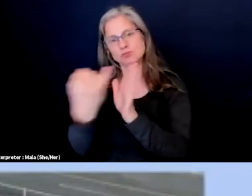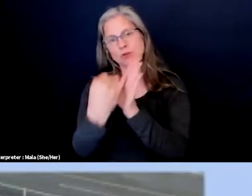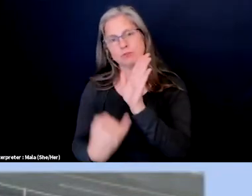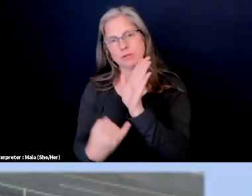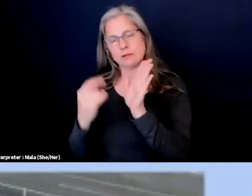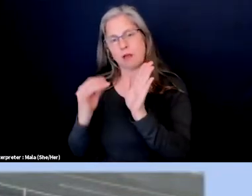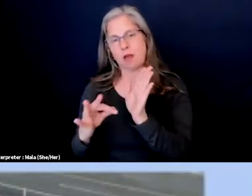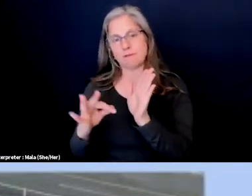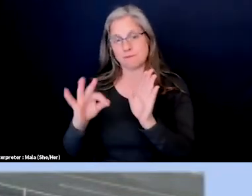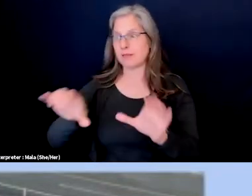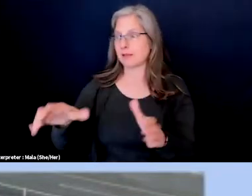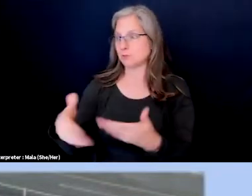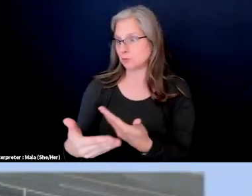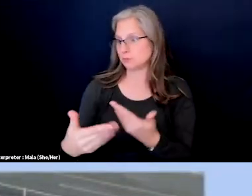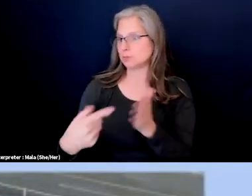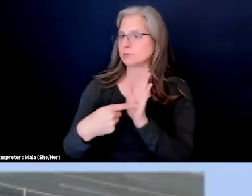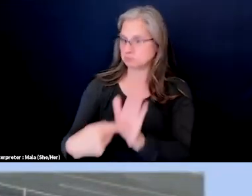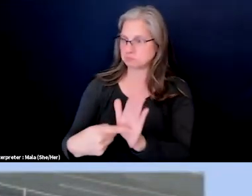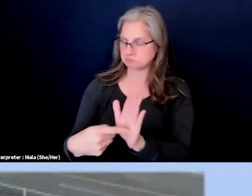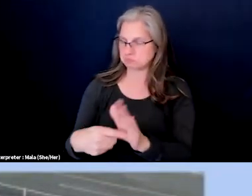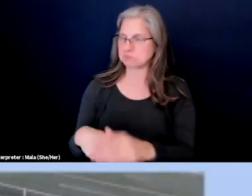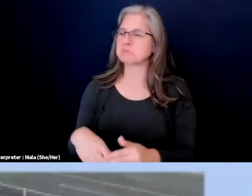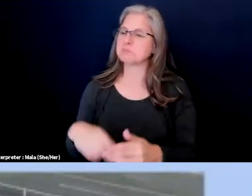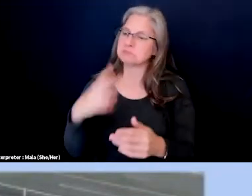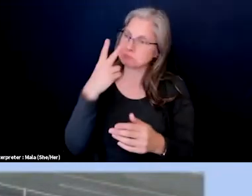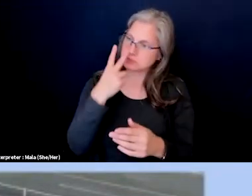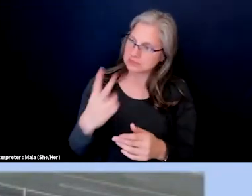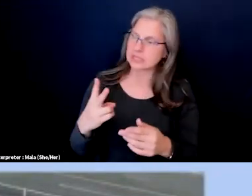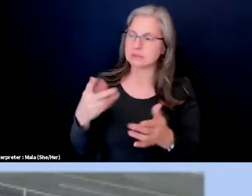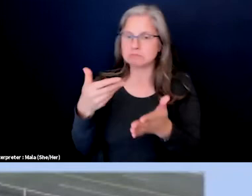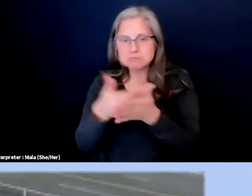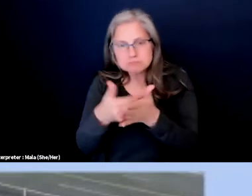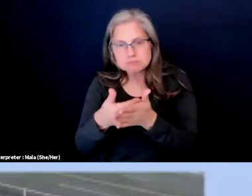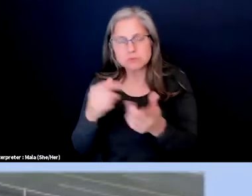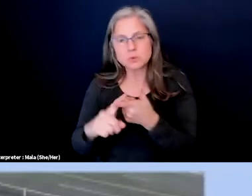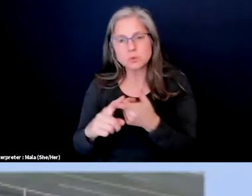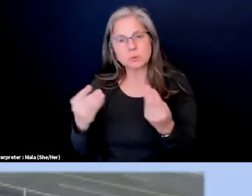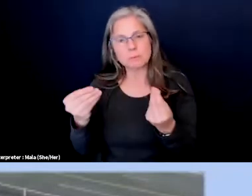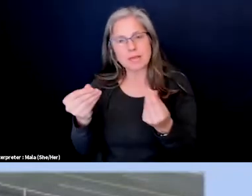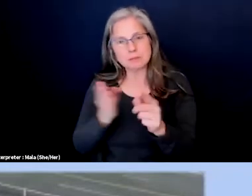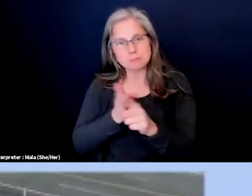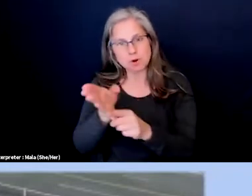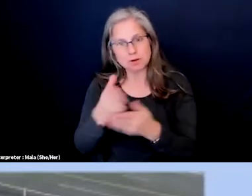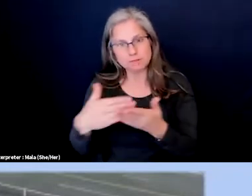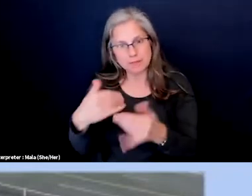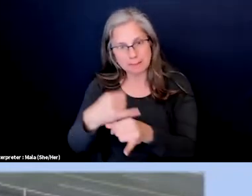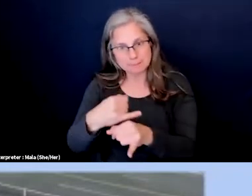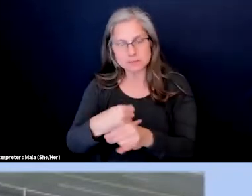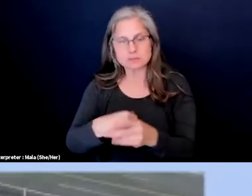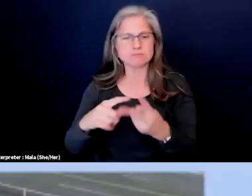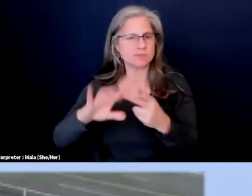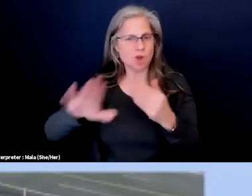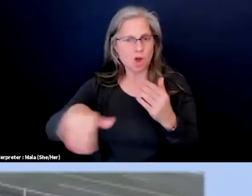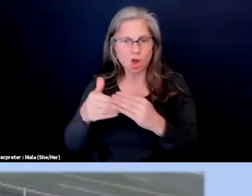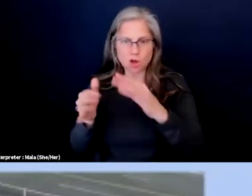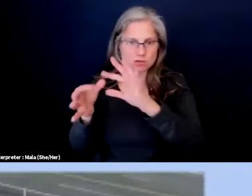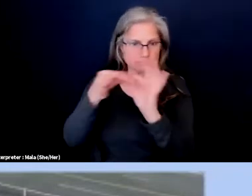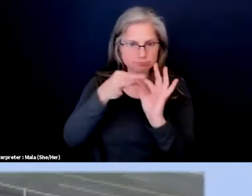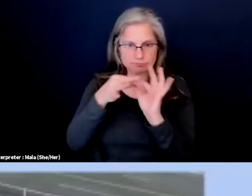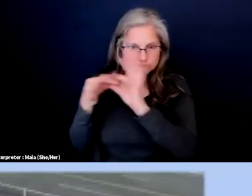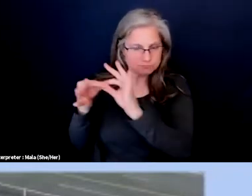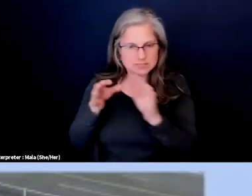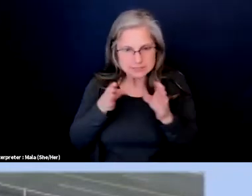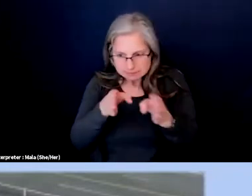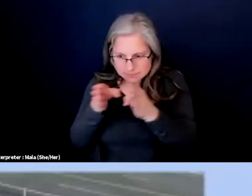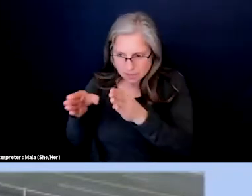the classrooms as they will be done. So you see their proximity to the main campus. You can see all of the interconnecting sidewalks in